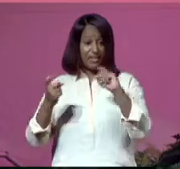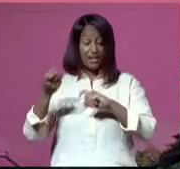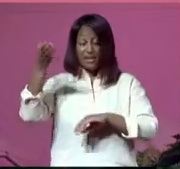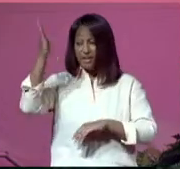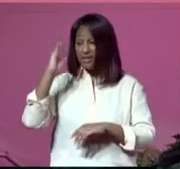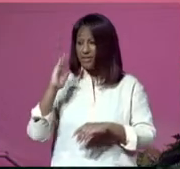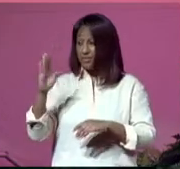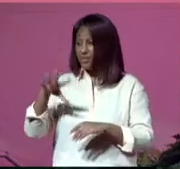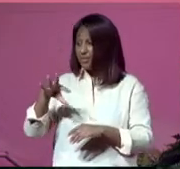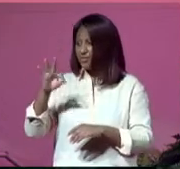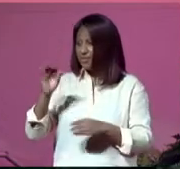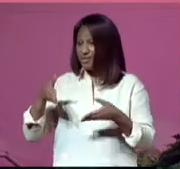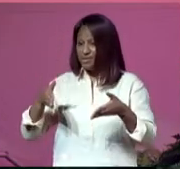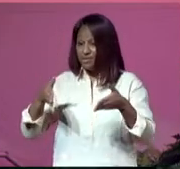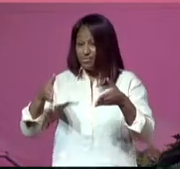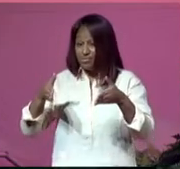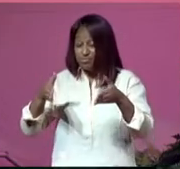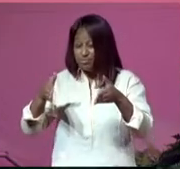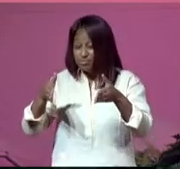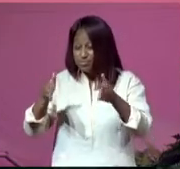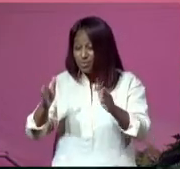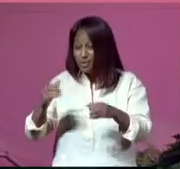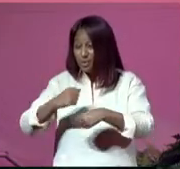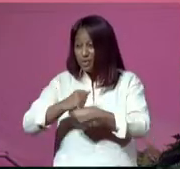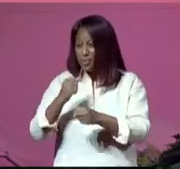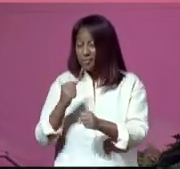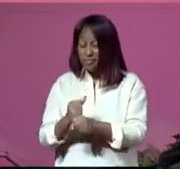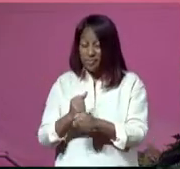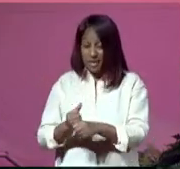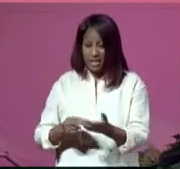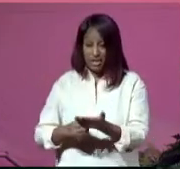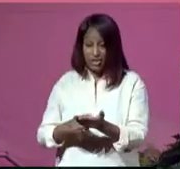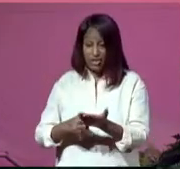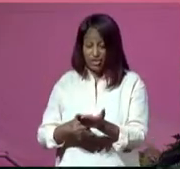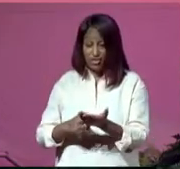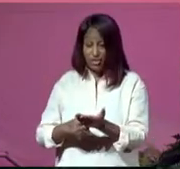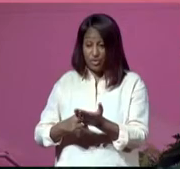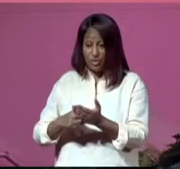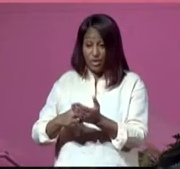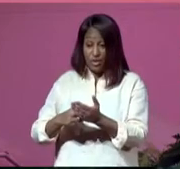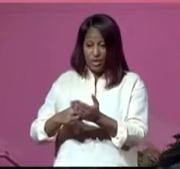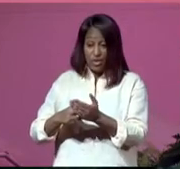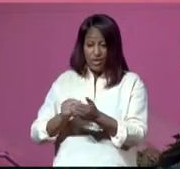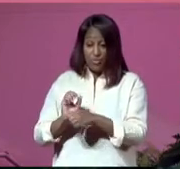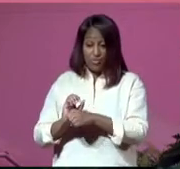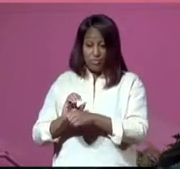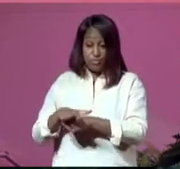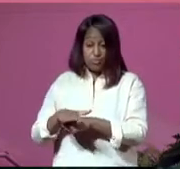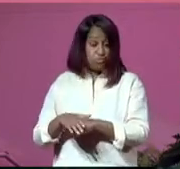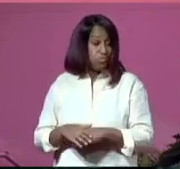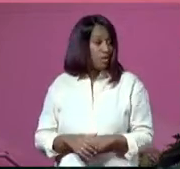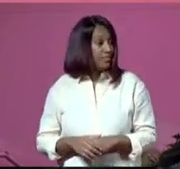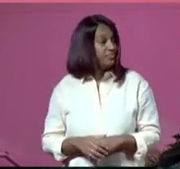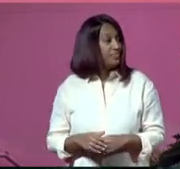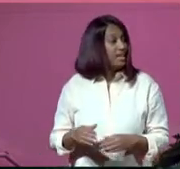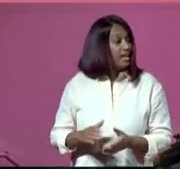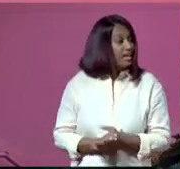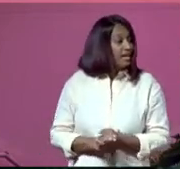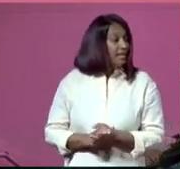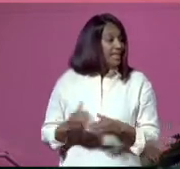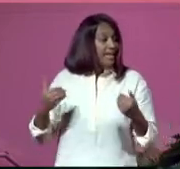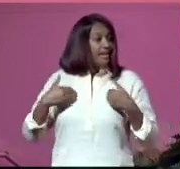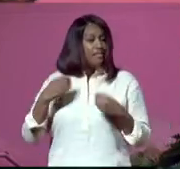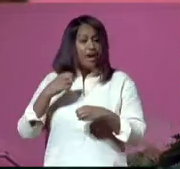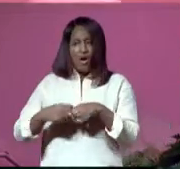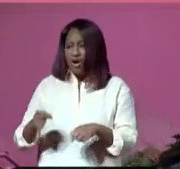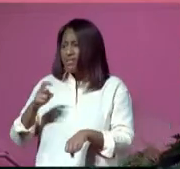find a way to break and push you out. We have a hard time. We have a hard time with